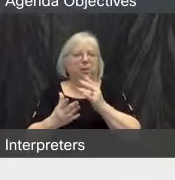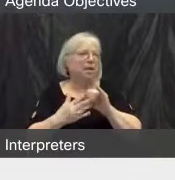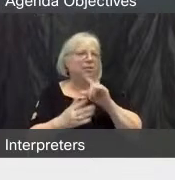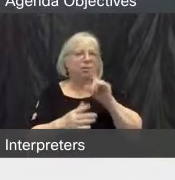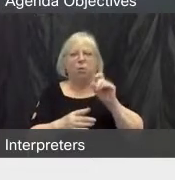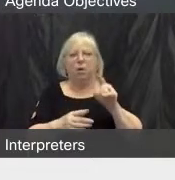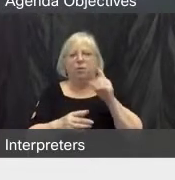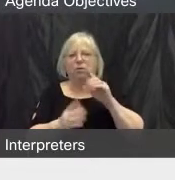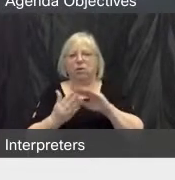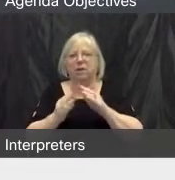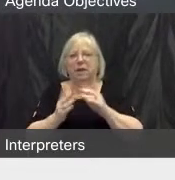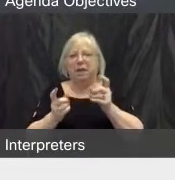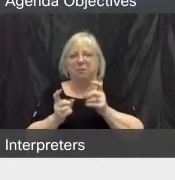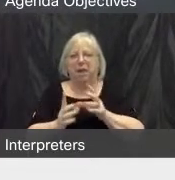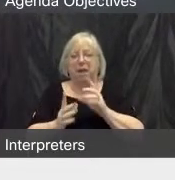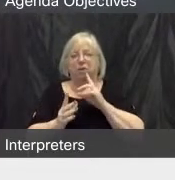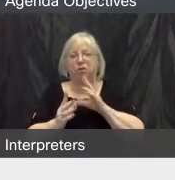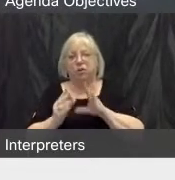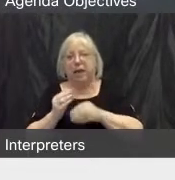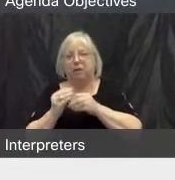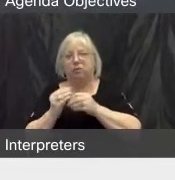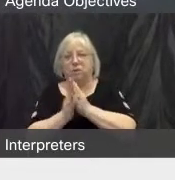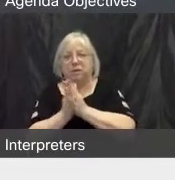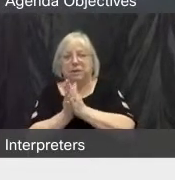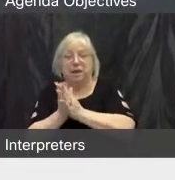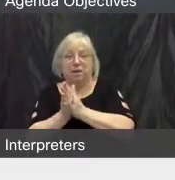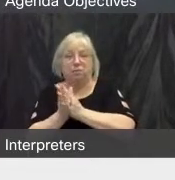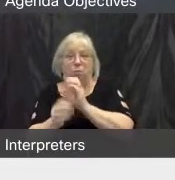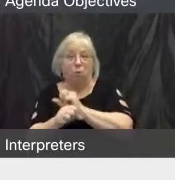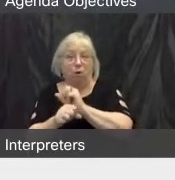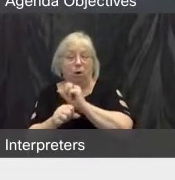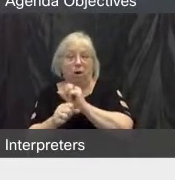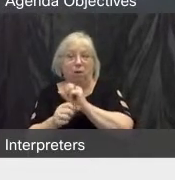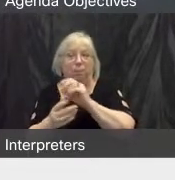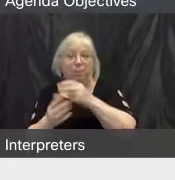does this extra incentive work?